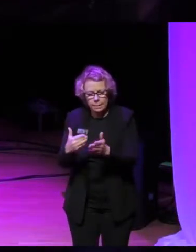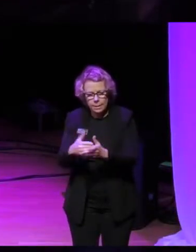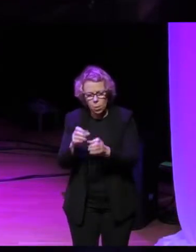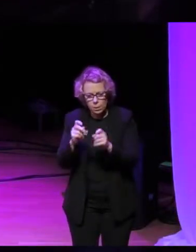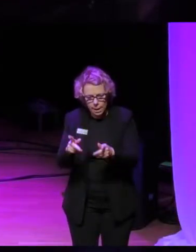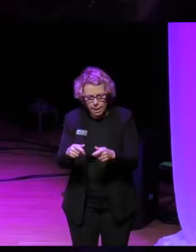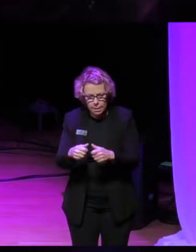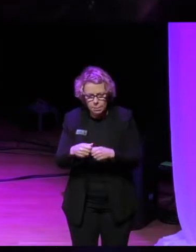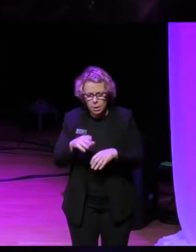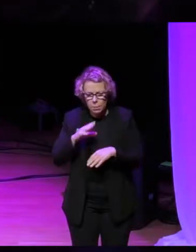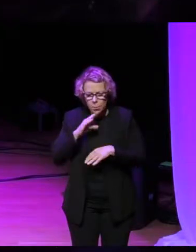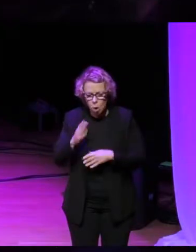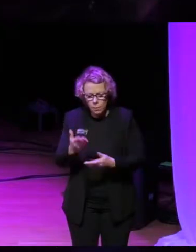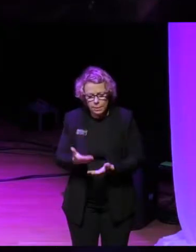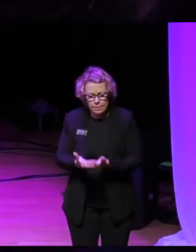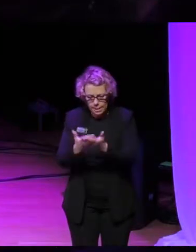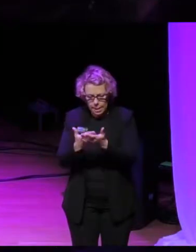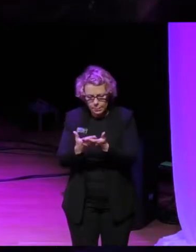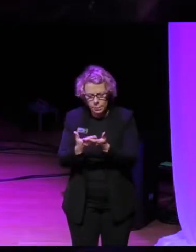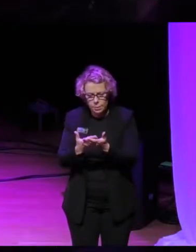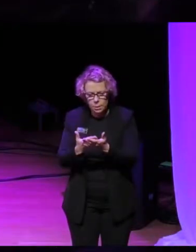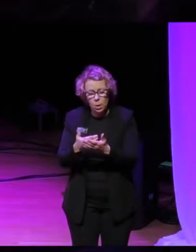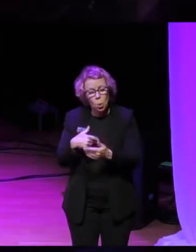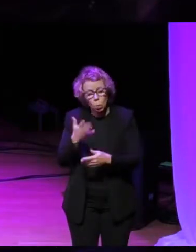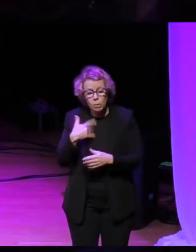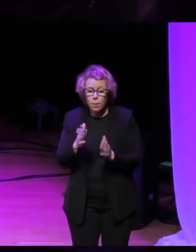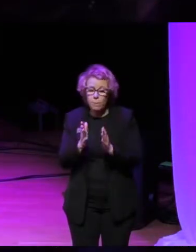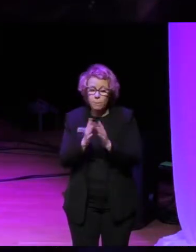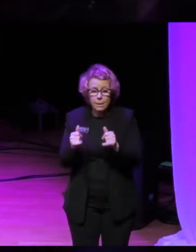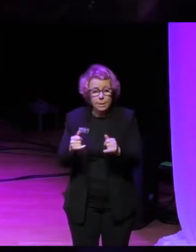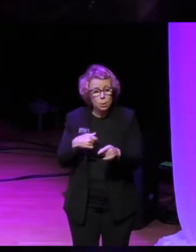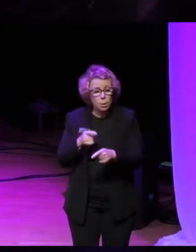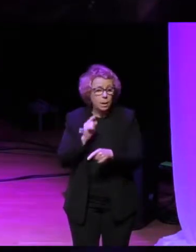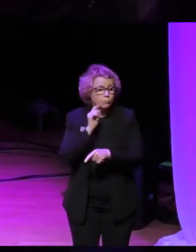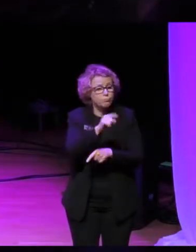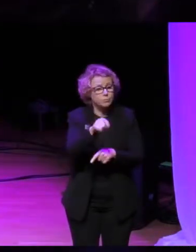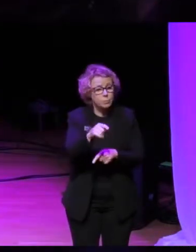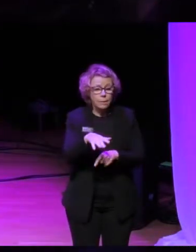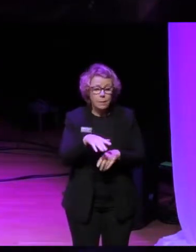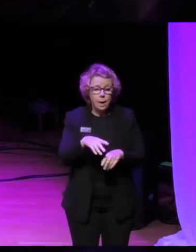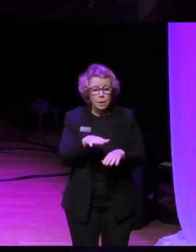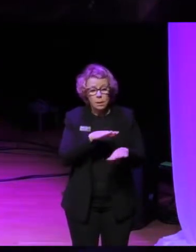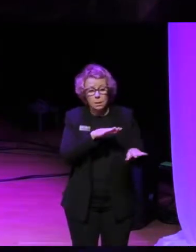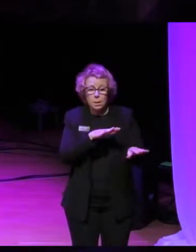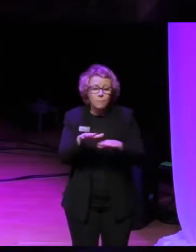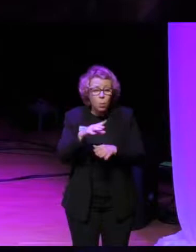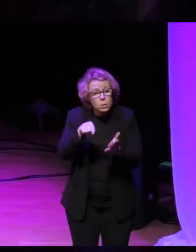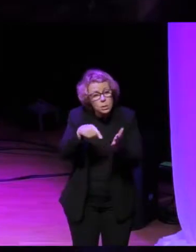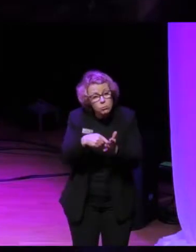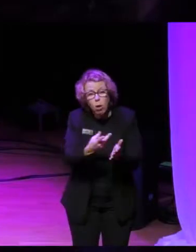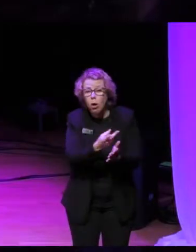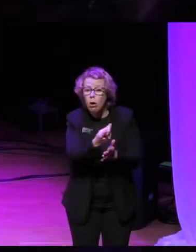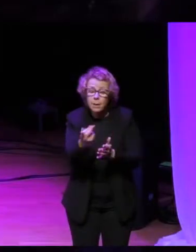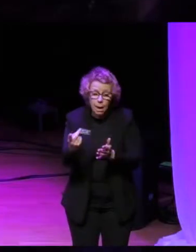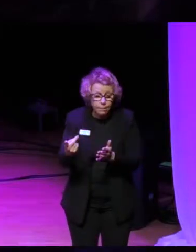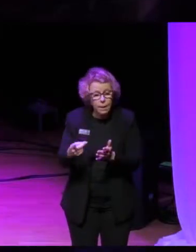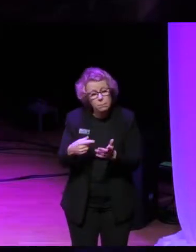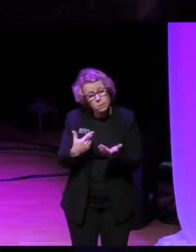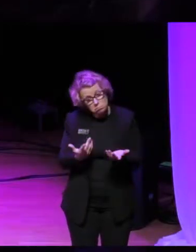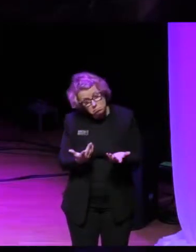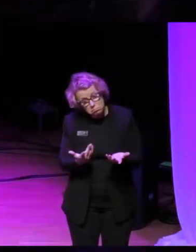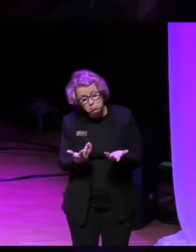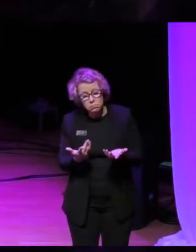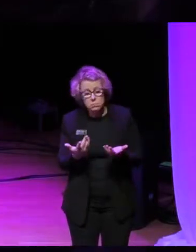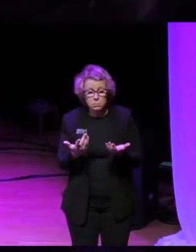She's clearly permitted to go to other healthcare appointments. The contractors allow the immigrants who